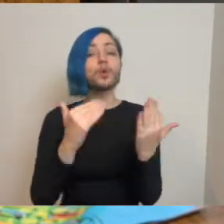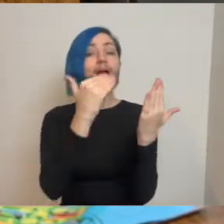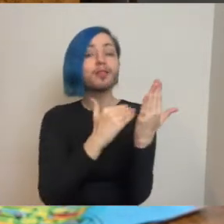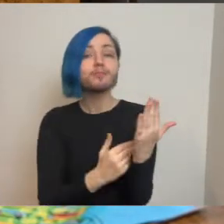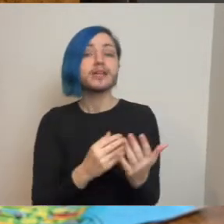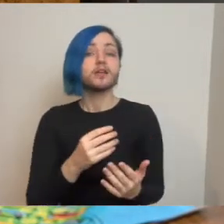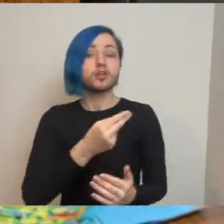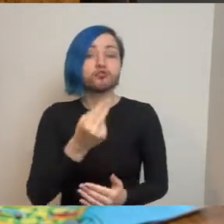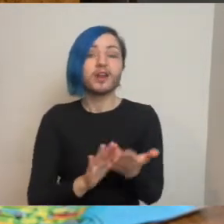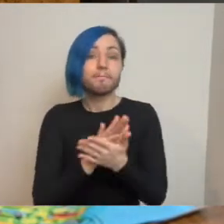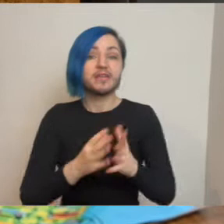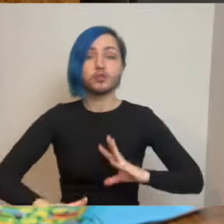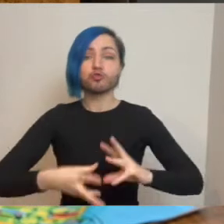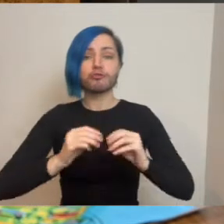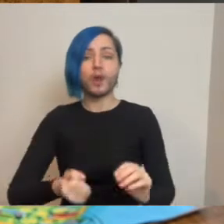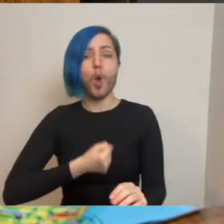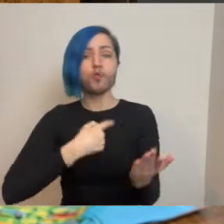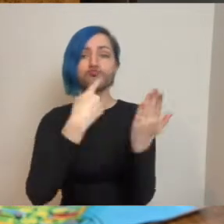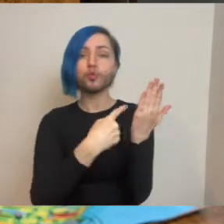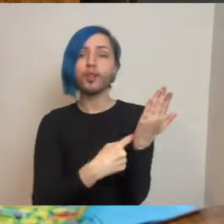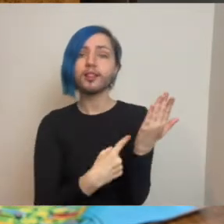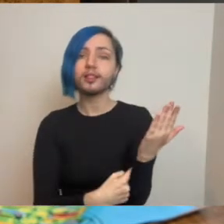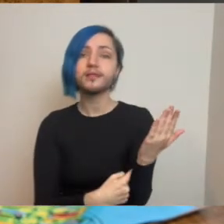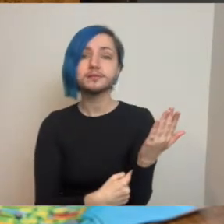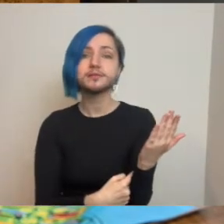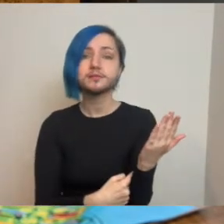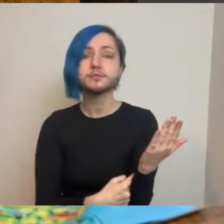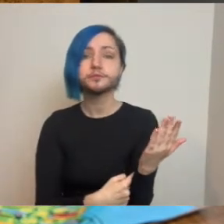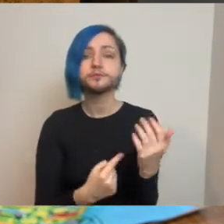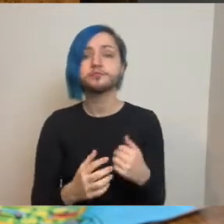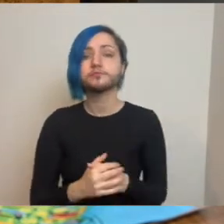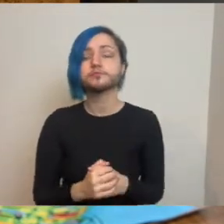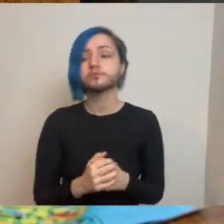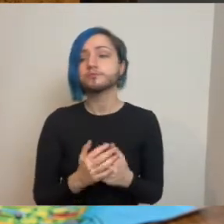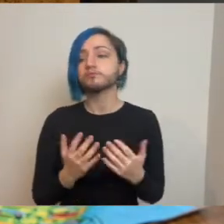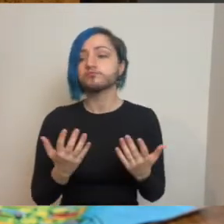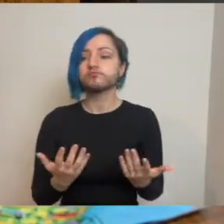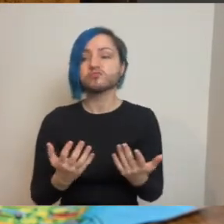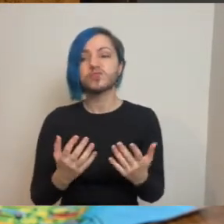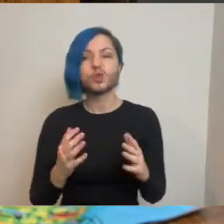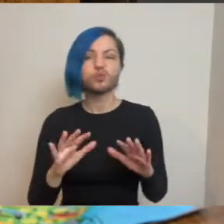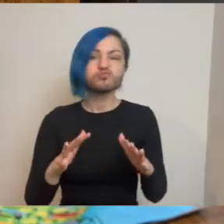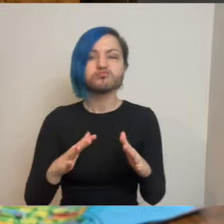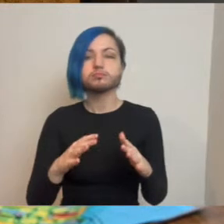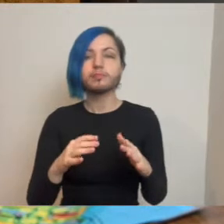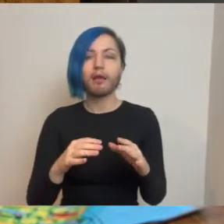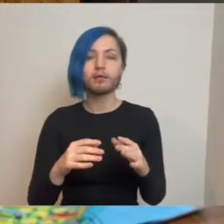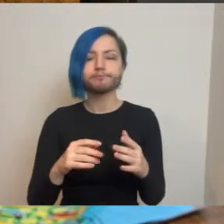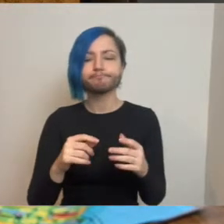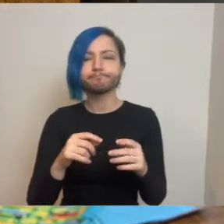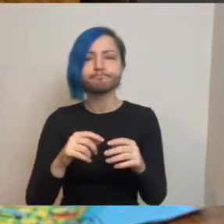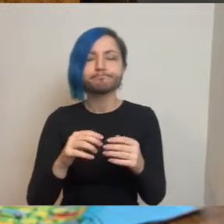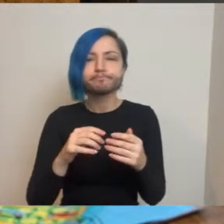is basically creating a set of rules for yourself. So you know, sort of parameters, guidelines, but you're the